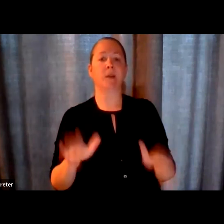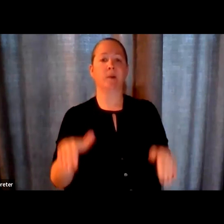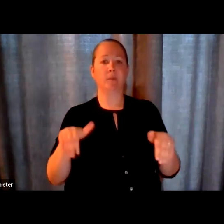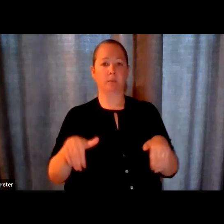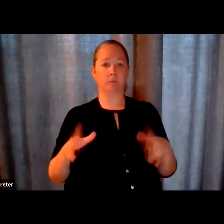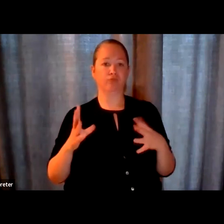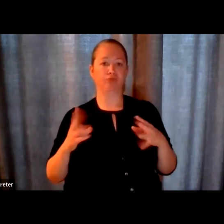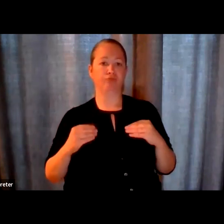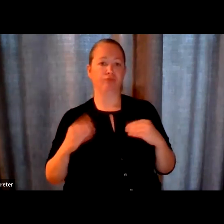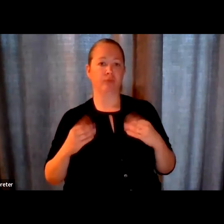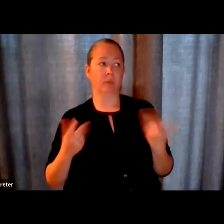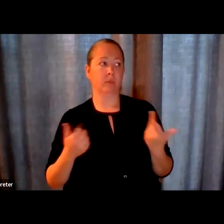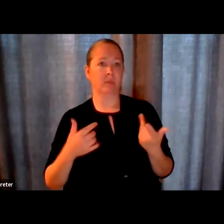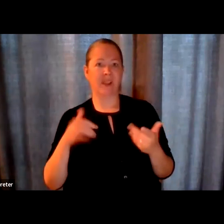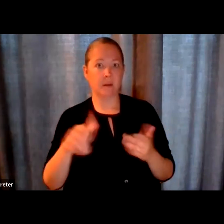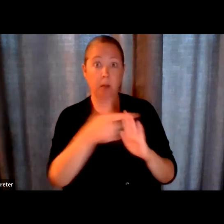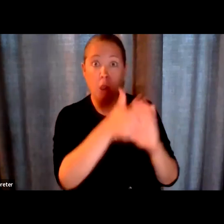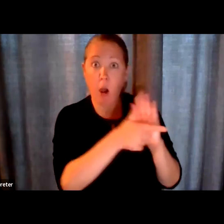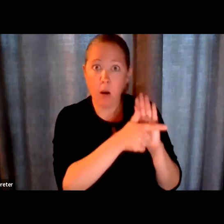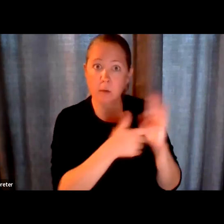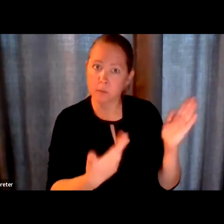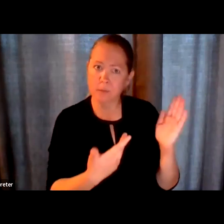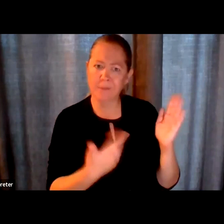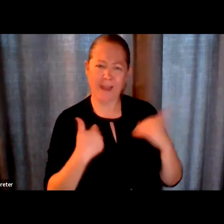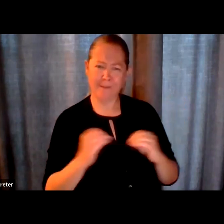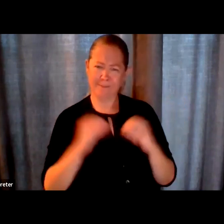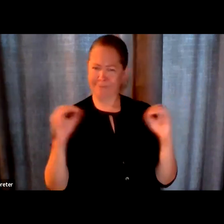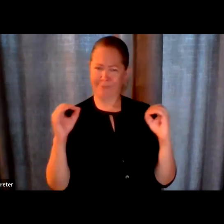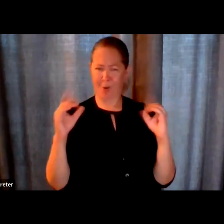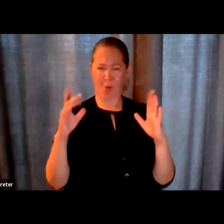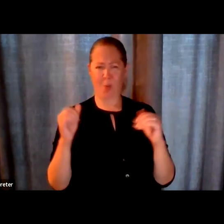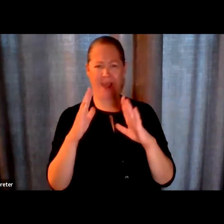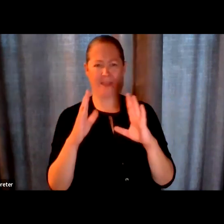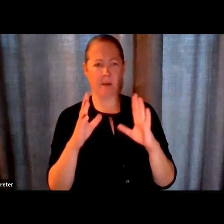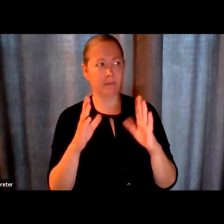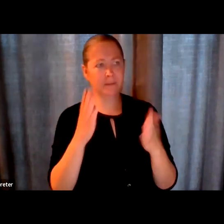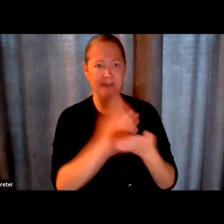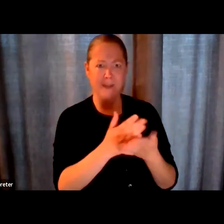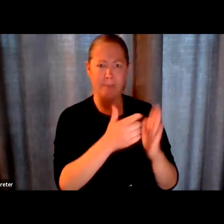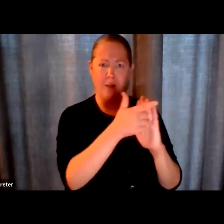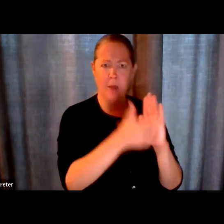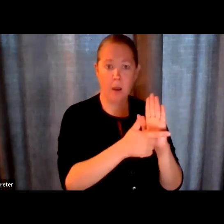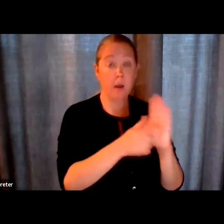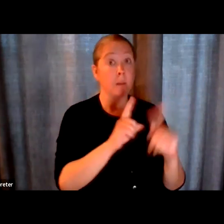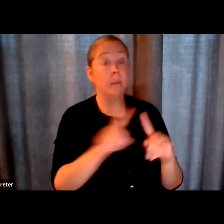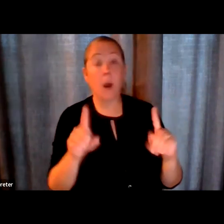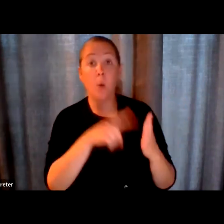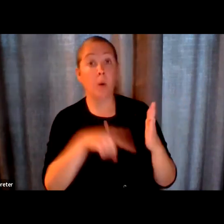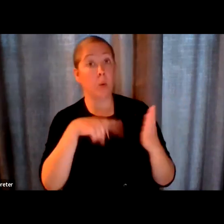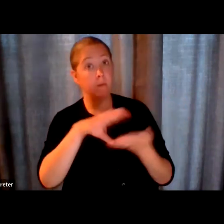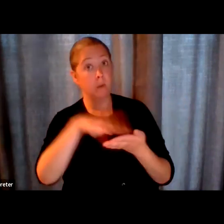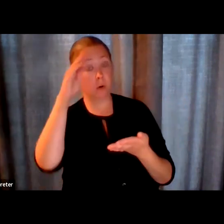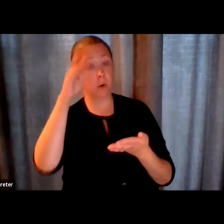of us, I just thought, well, it is the law. There's no way they would undo it. But what we've learned, and what we were